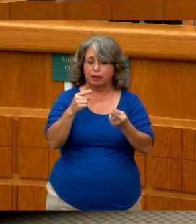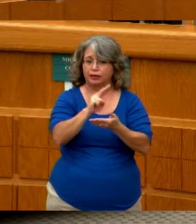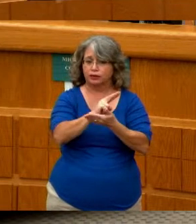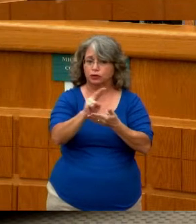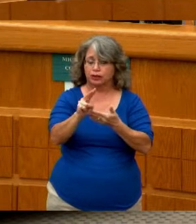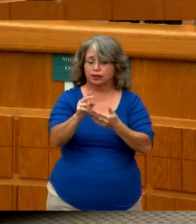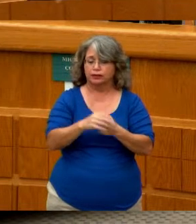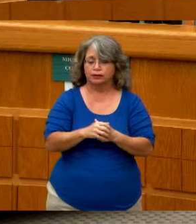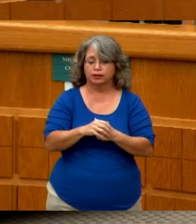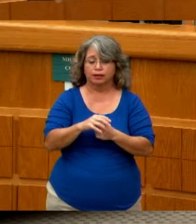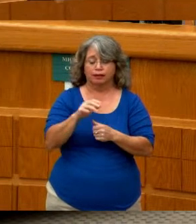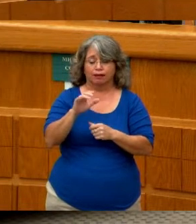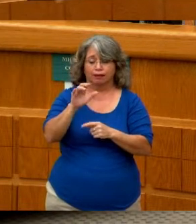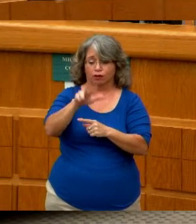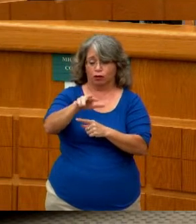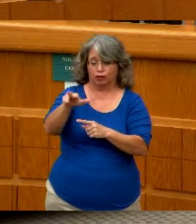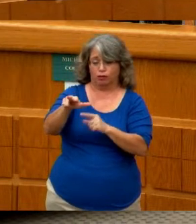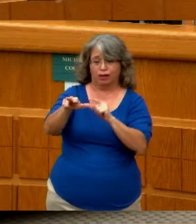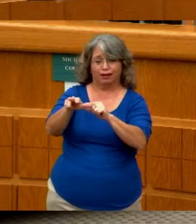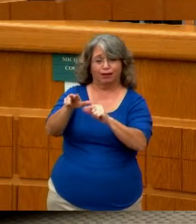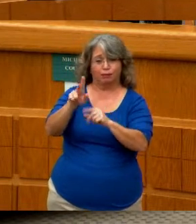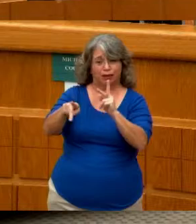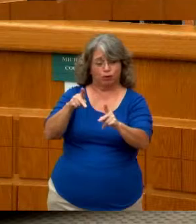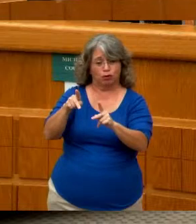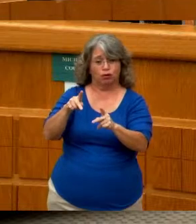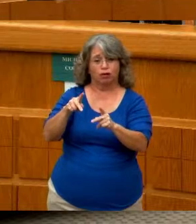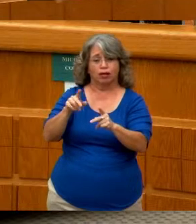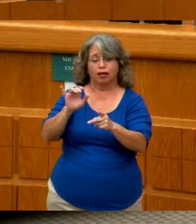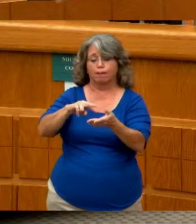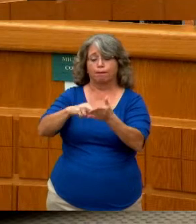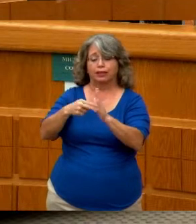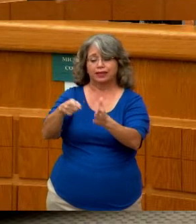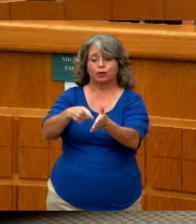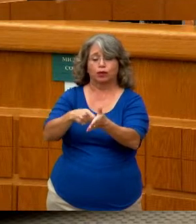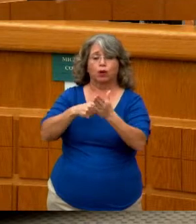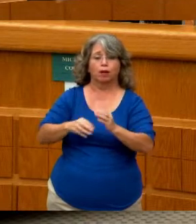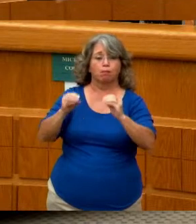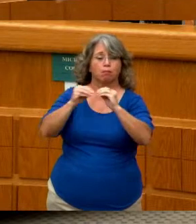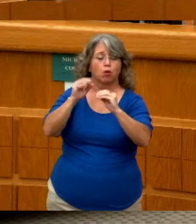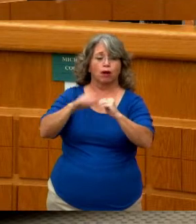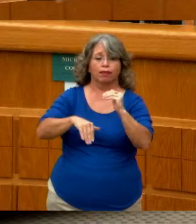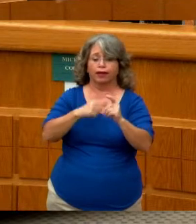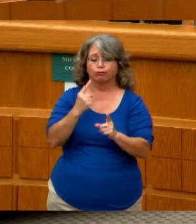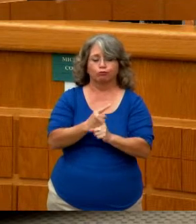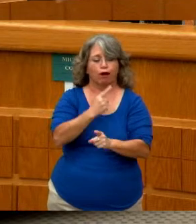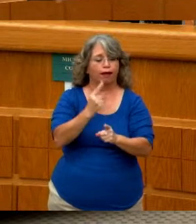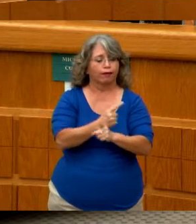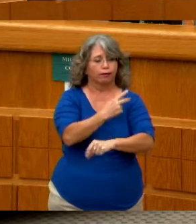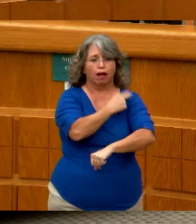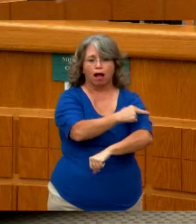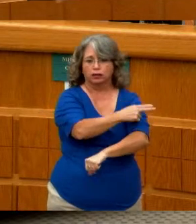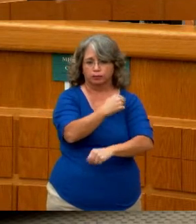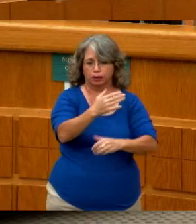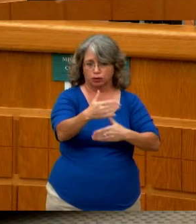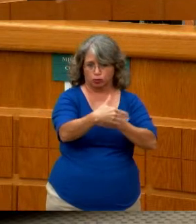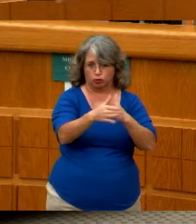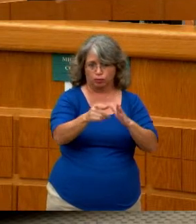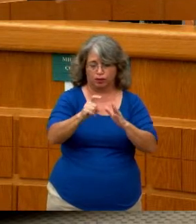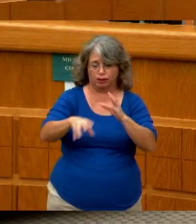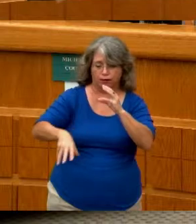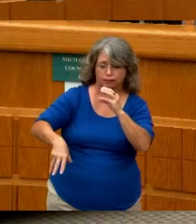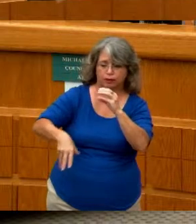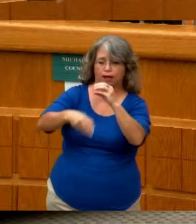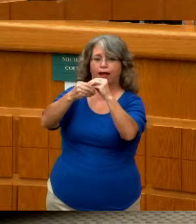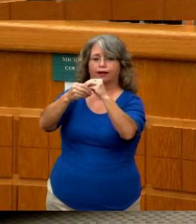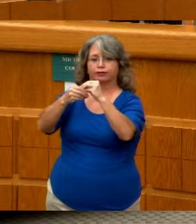has crept up over the last 2 weeks, and we're at 33 cases. These are individuals that require more than just the regular